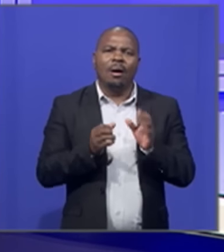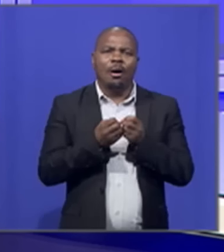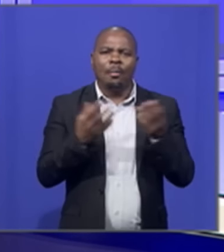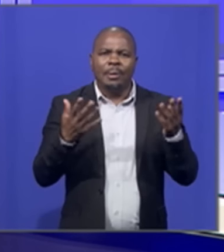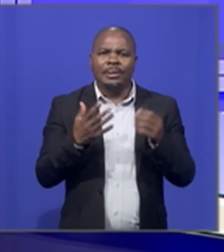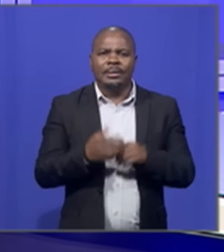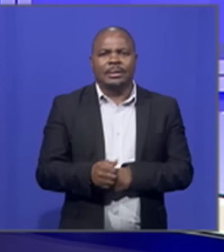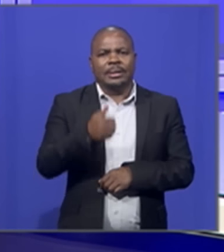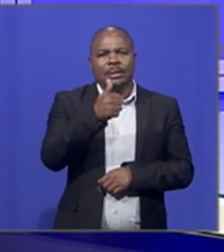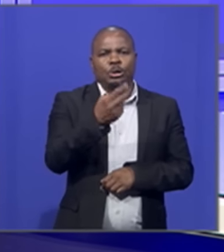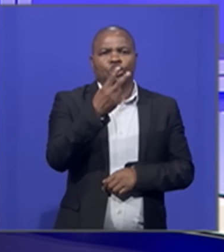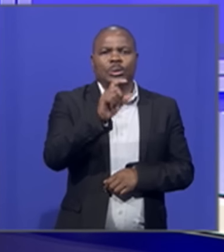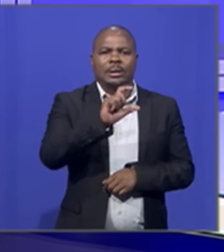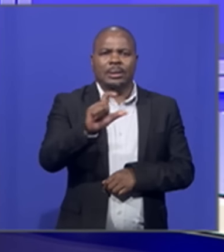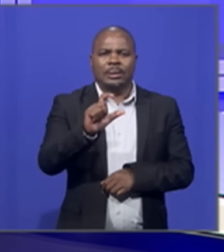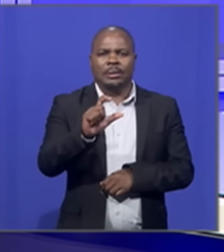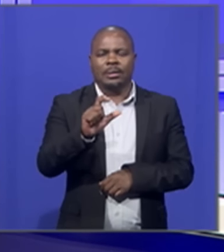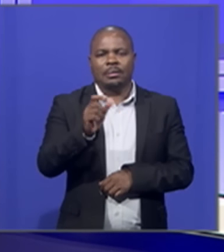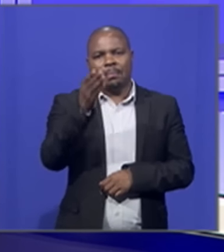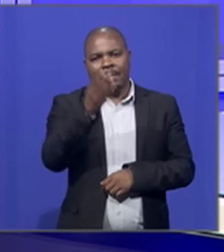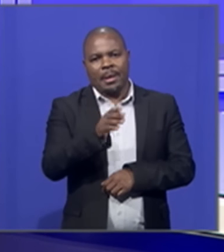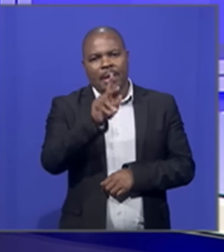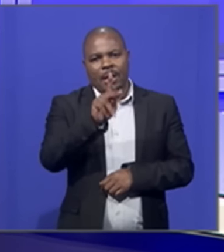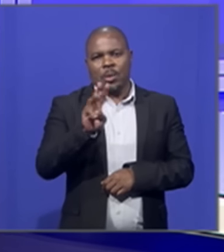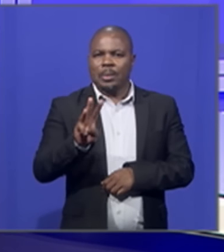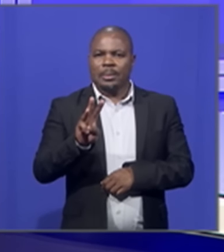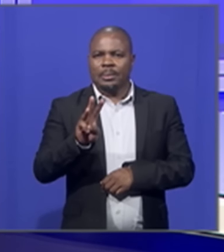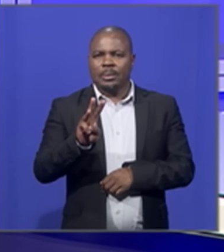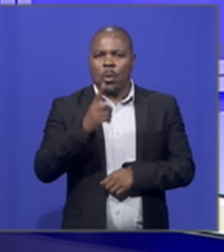tše 12 ka kilowatt ka iri.